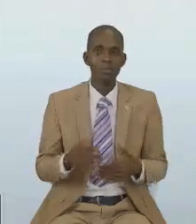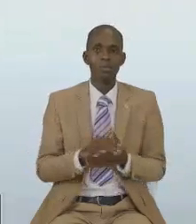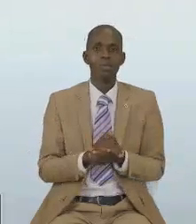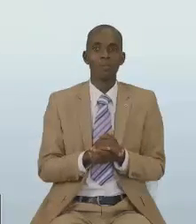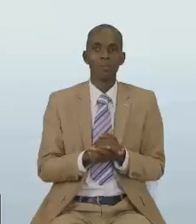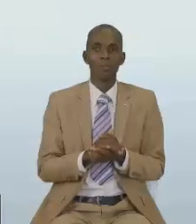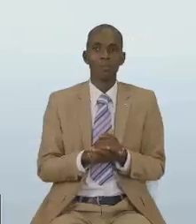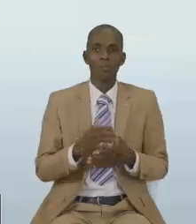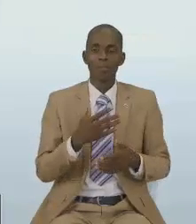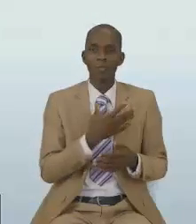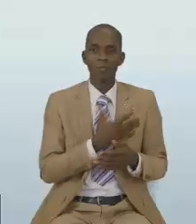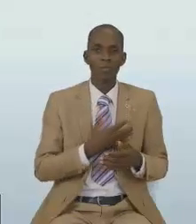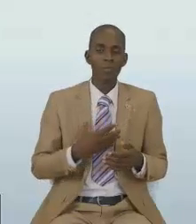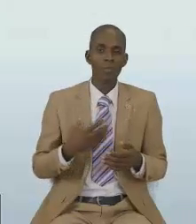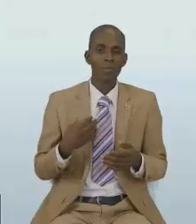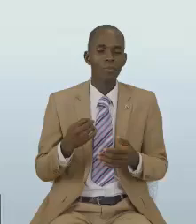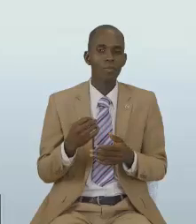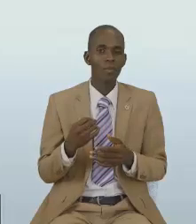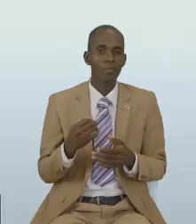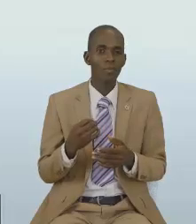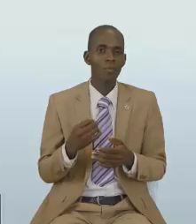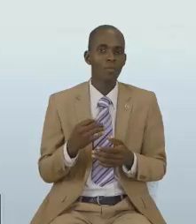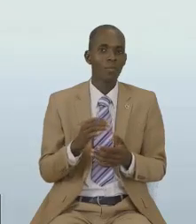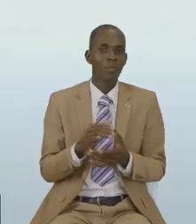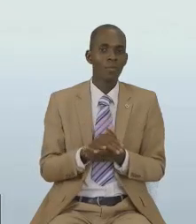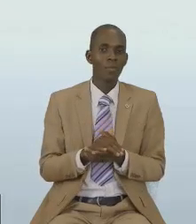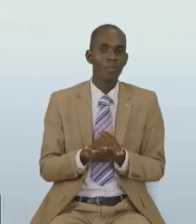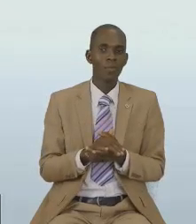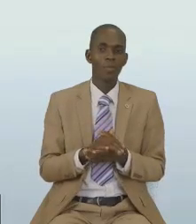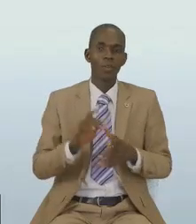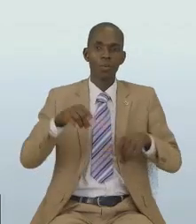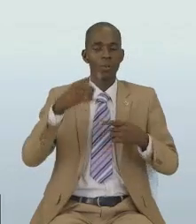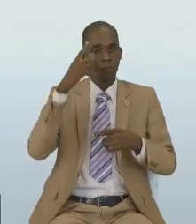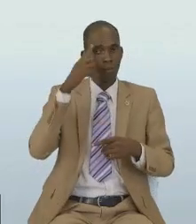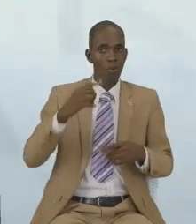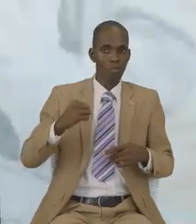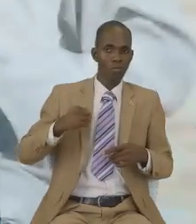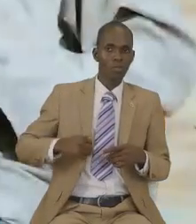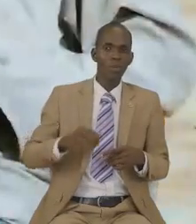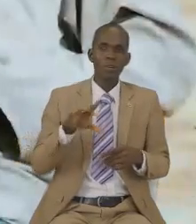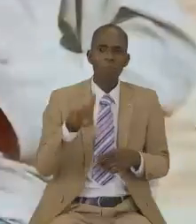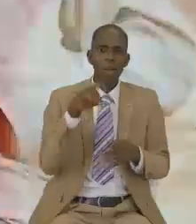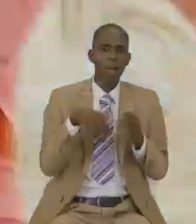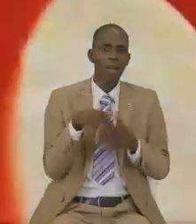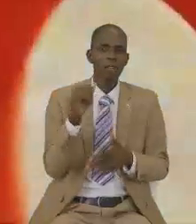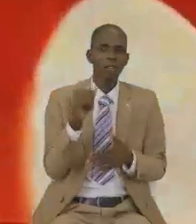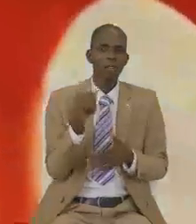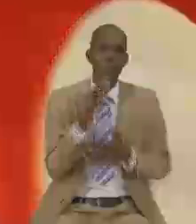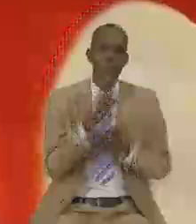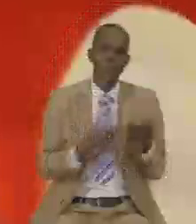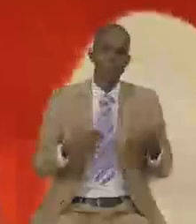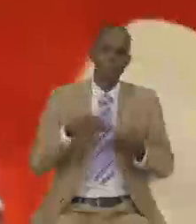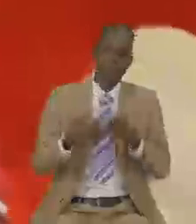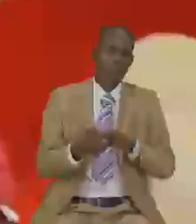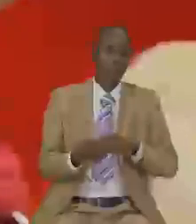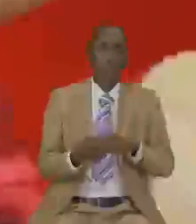disease. I couldn't stool normally, so I went through a series of surgery. I discovered some complications